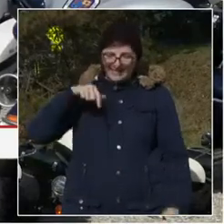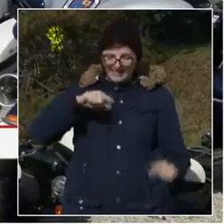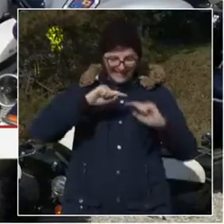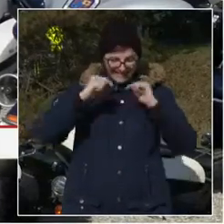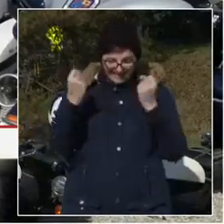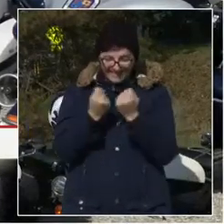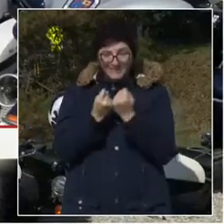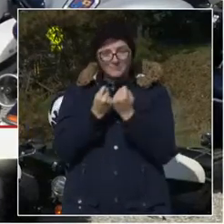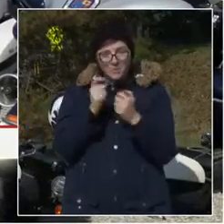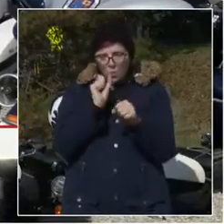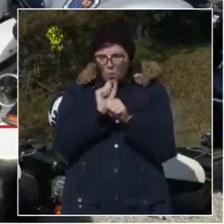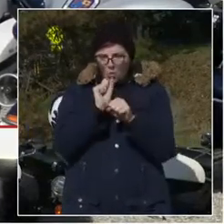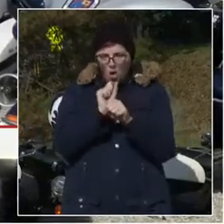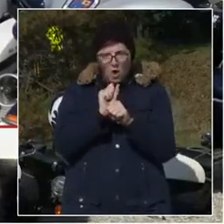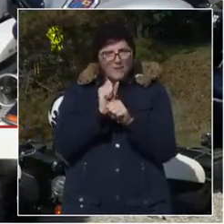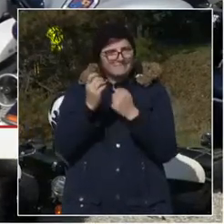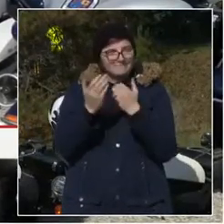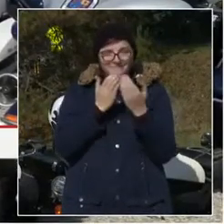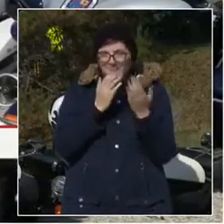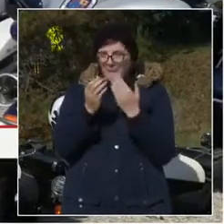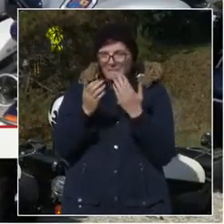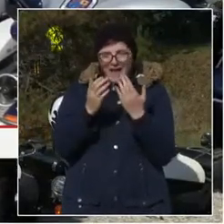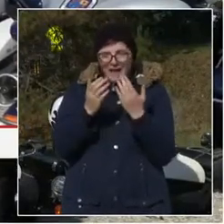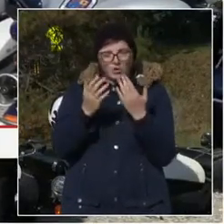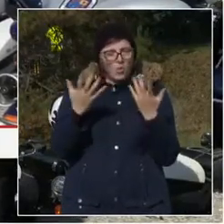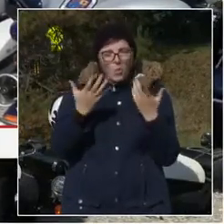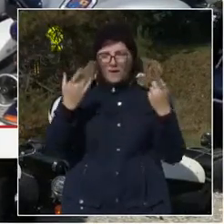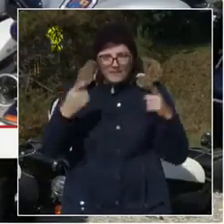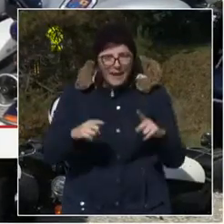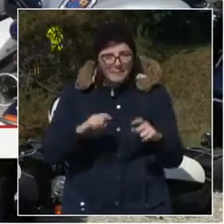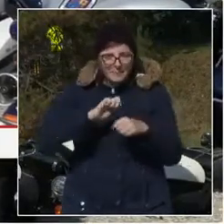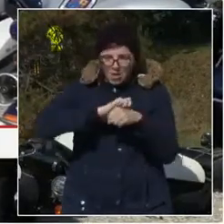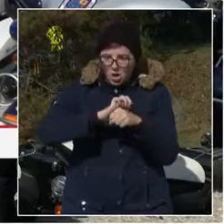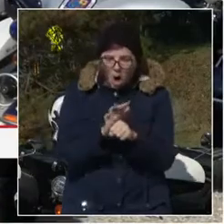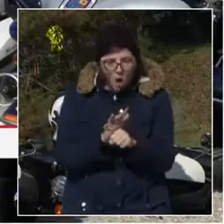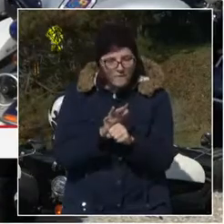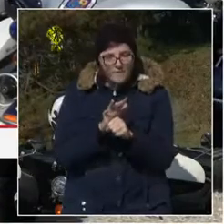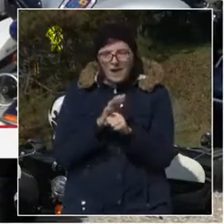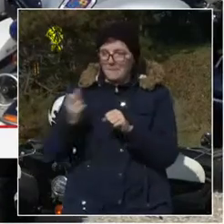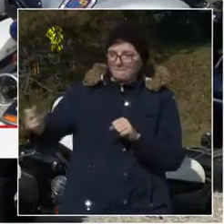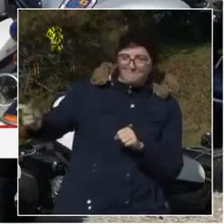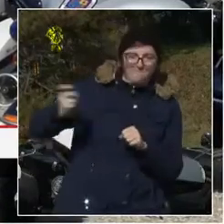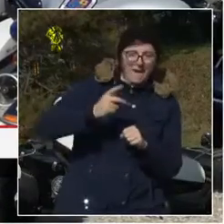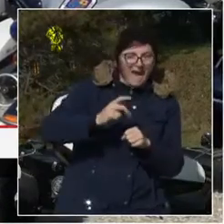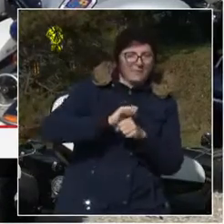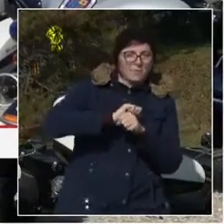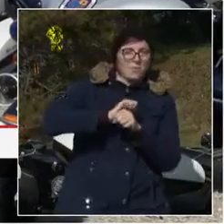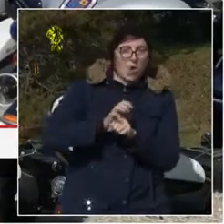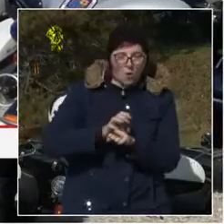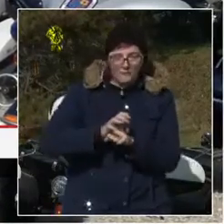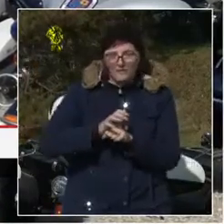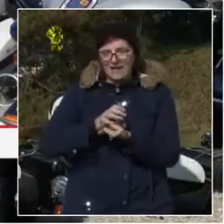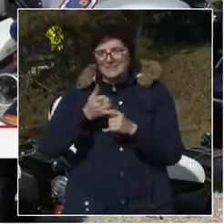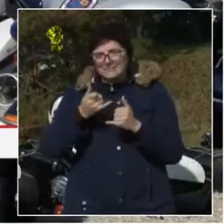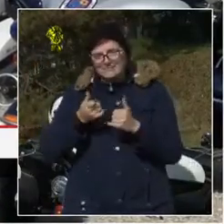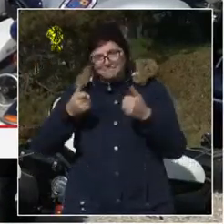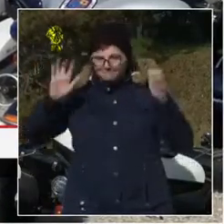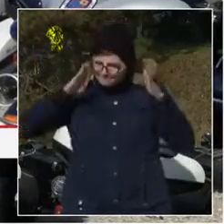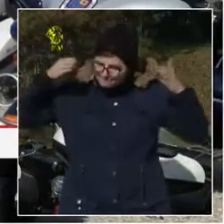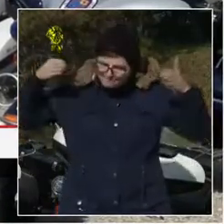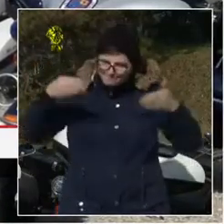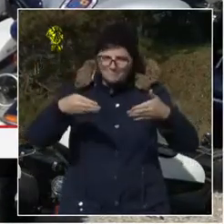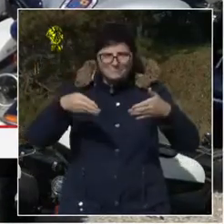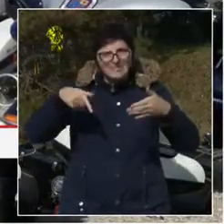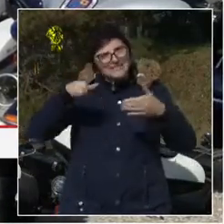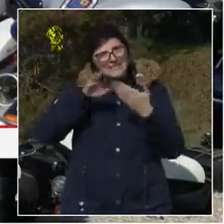teams who have worked in all conditions through the pandemic and back from the pandemic to make this a city that's safe